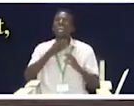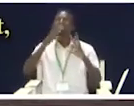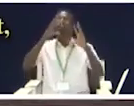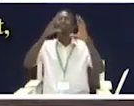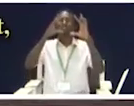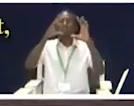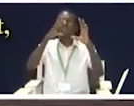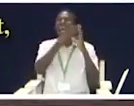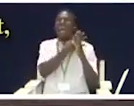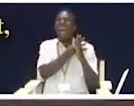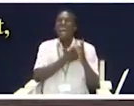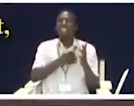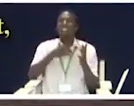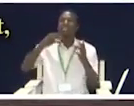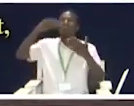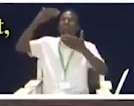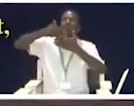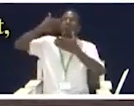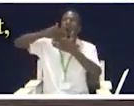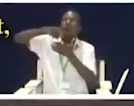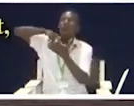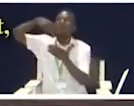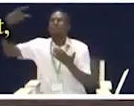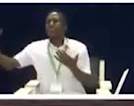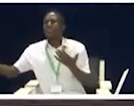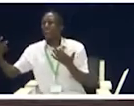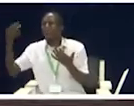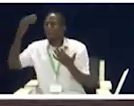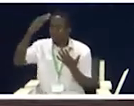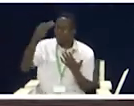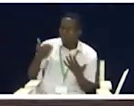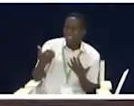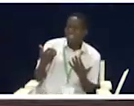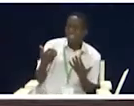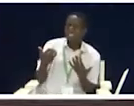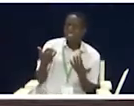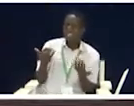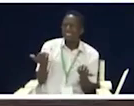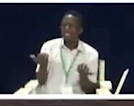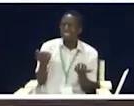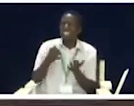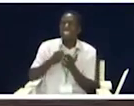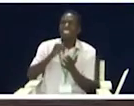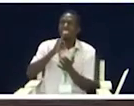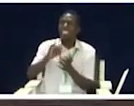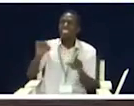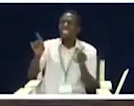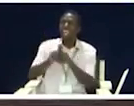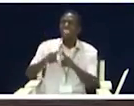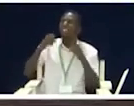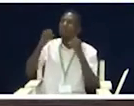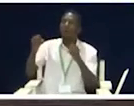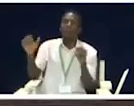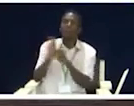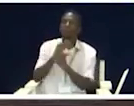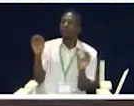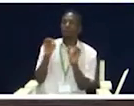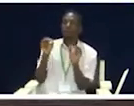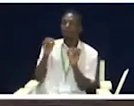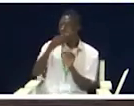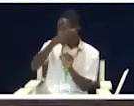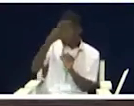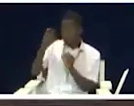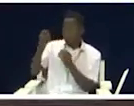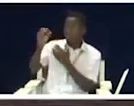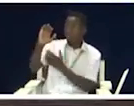down? Is there any relationship? Is it as strong as a bomb? Is it as powerful as a missile? But because God wanted to involve